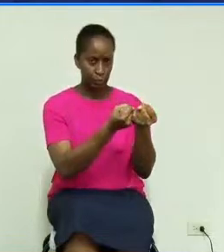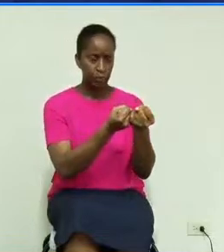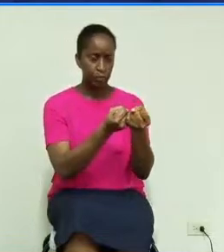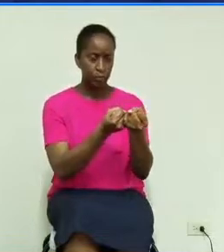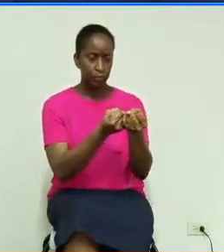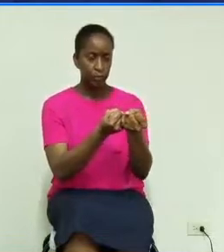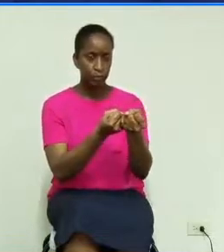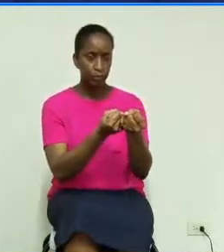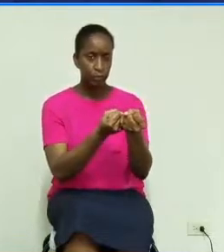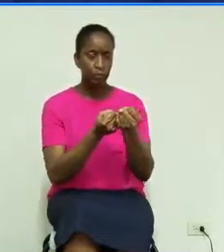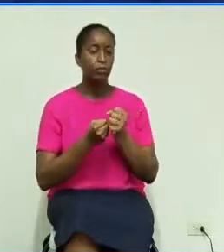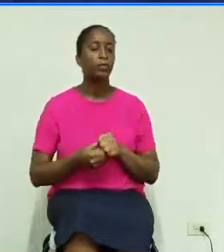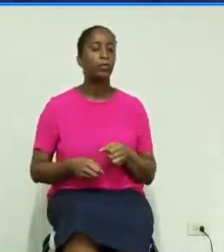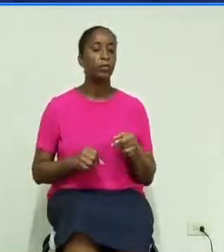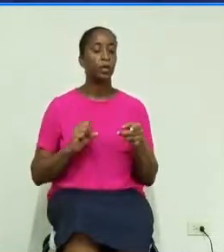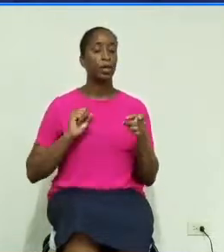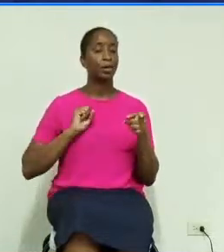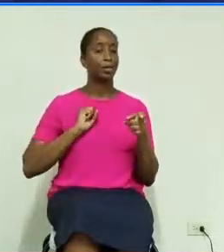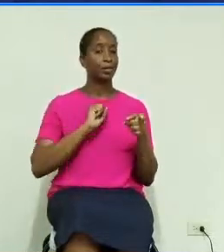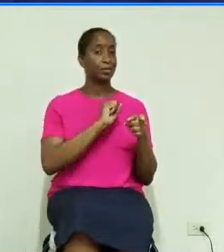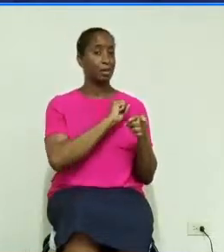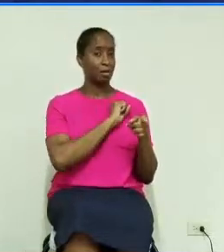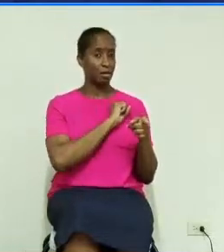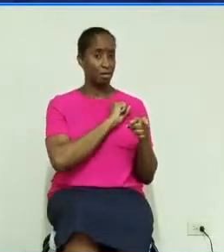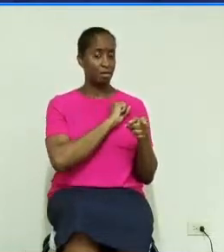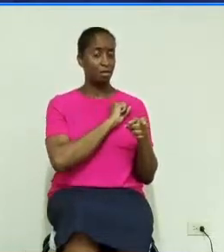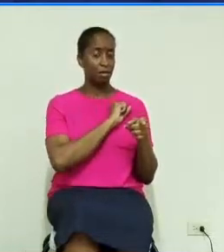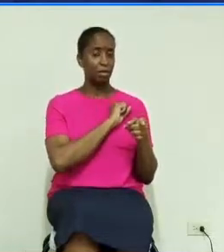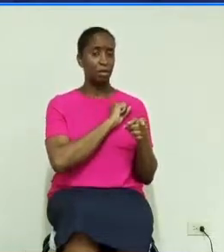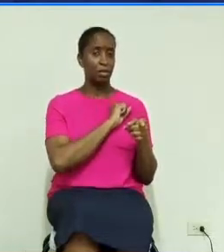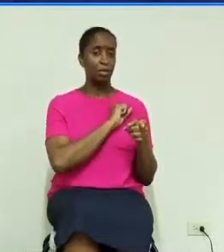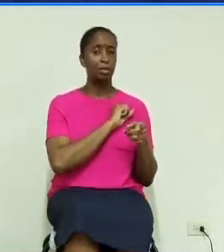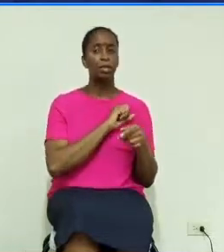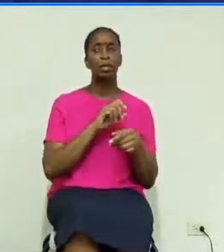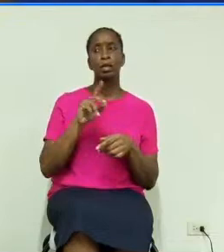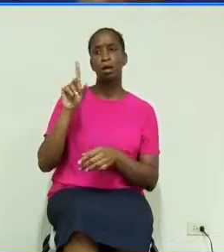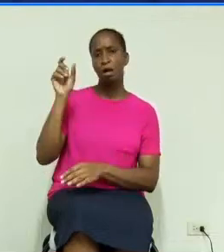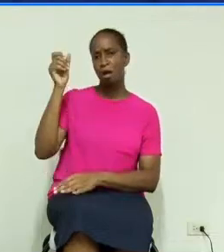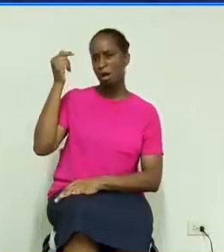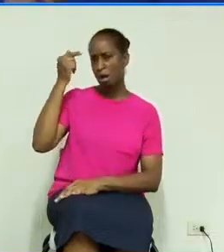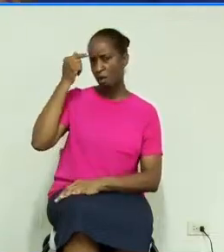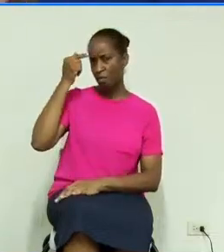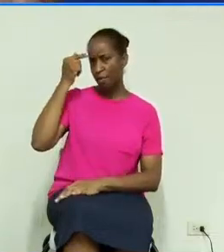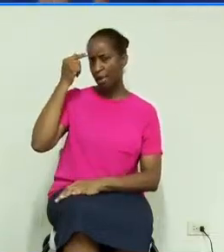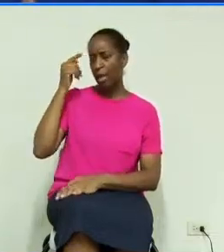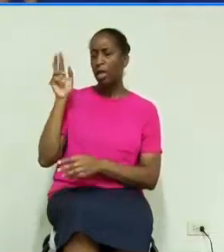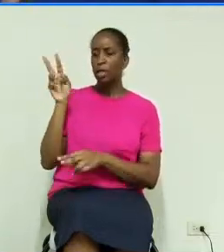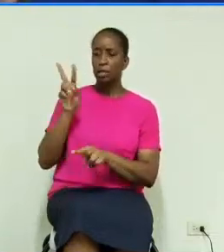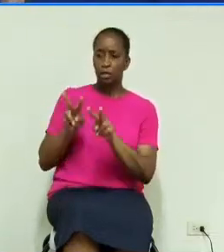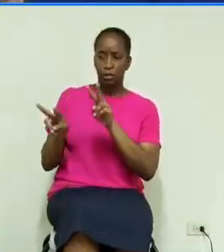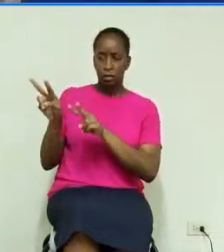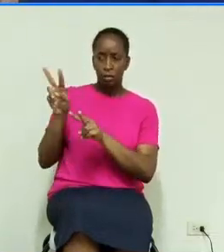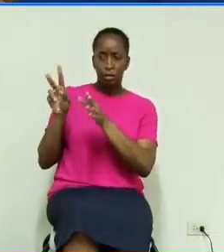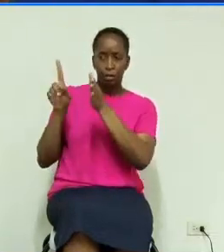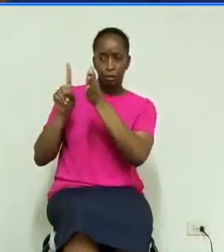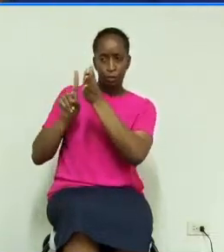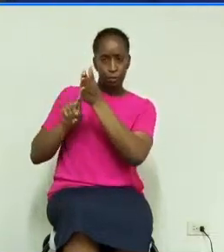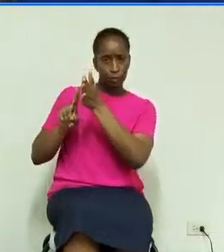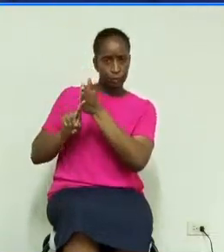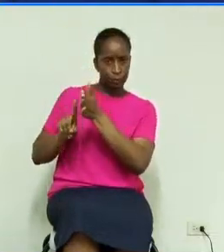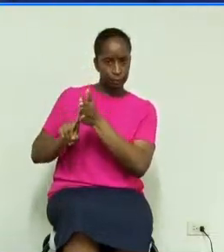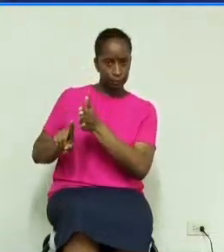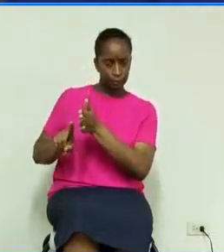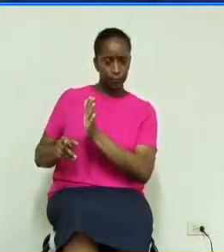provide additional checks and balances, as my colleague has said, because, again, you don't want